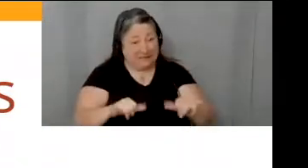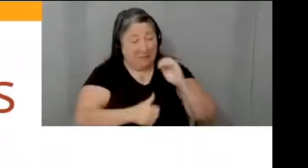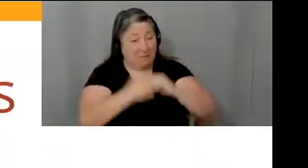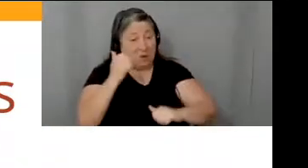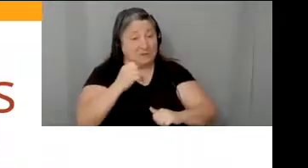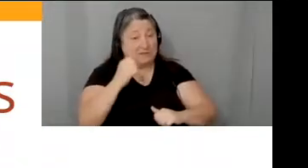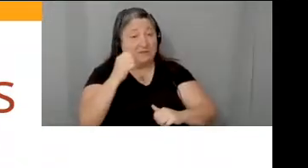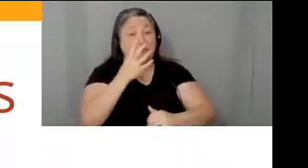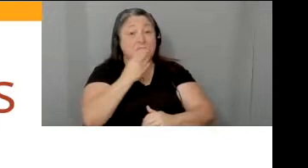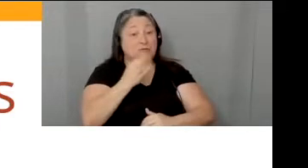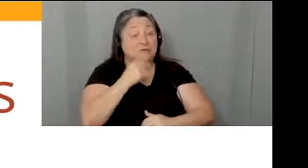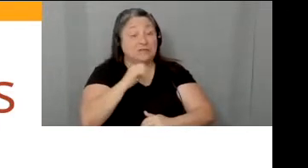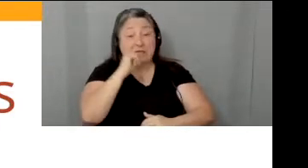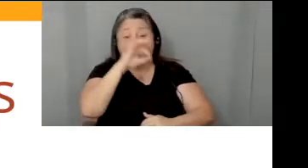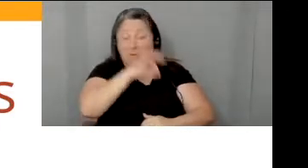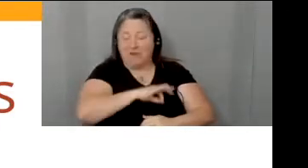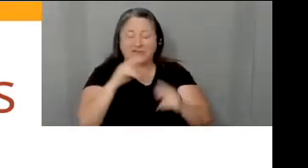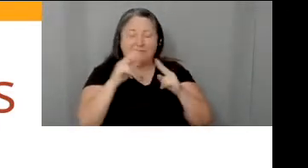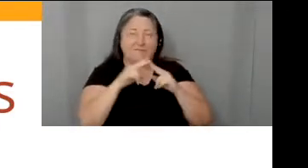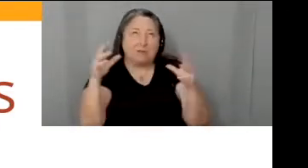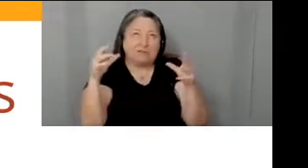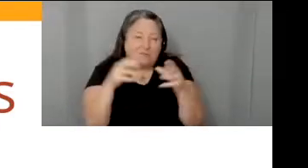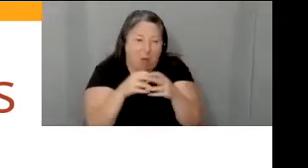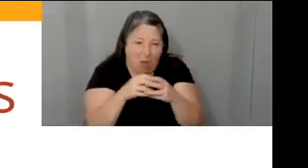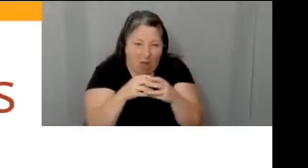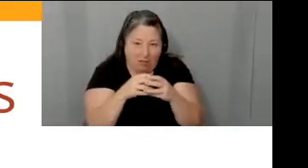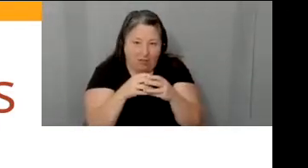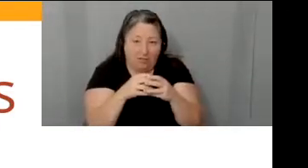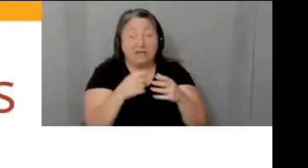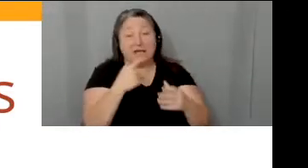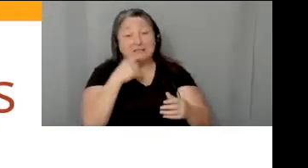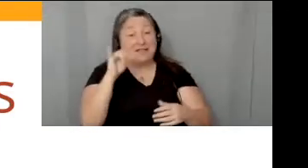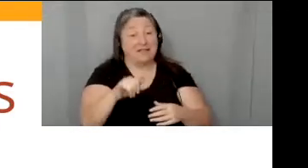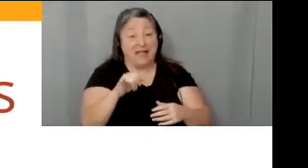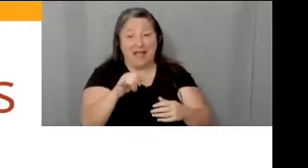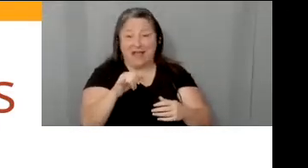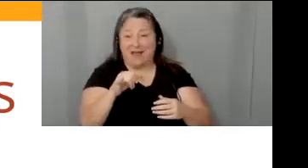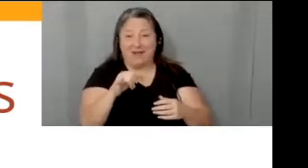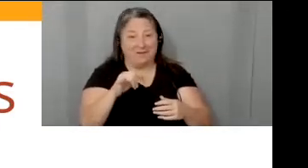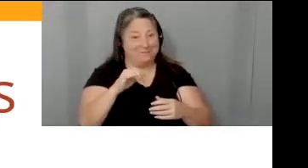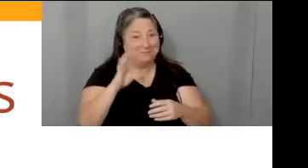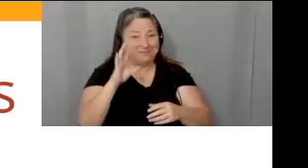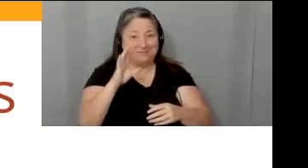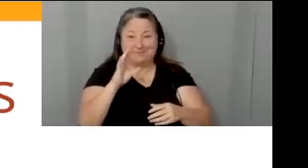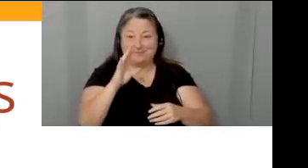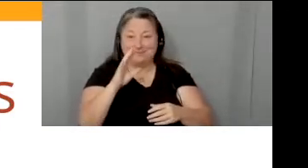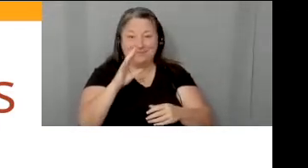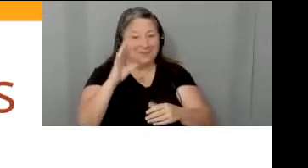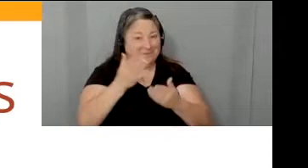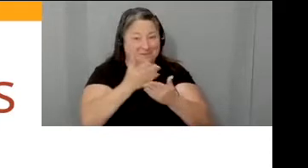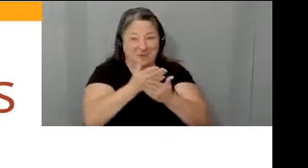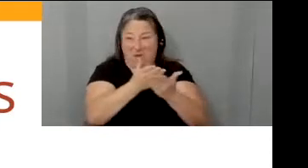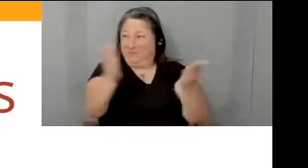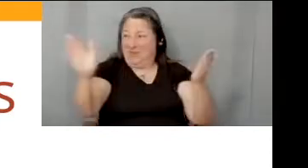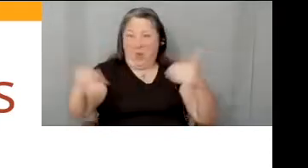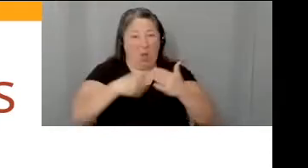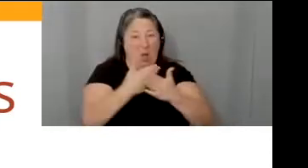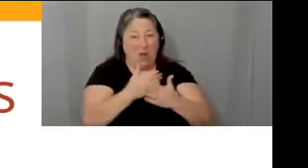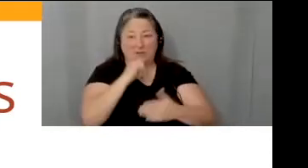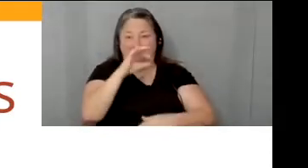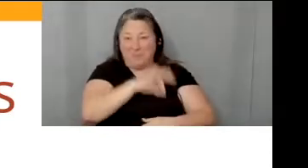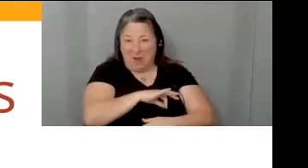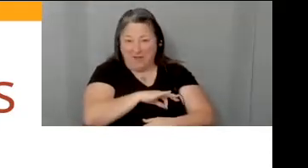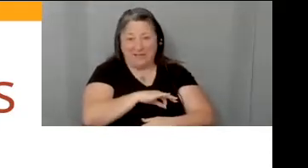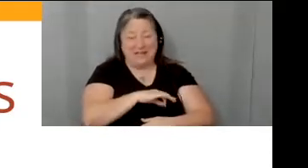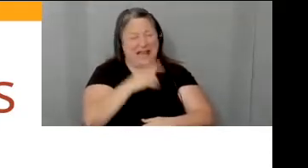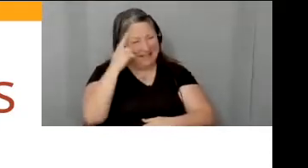are small. And I would say that across the nonprofit sector in general, we have, I think the average budget of a nonprofit is